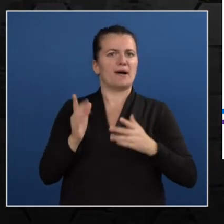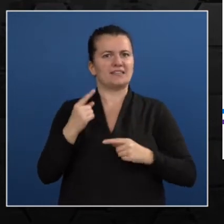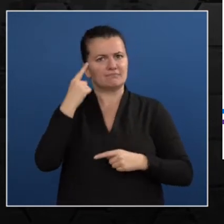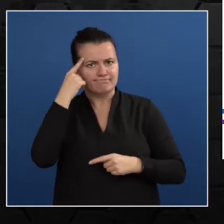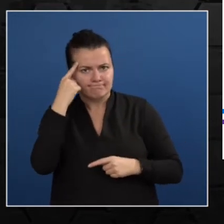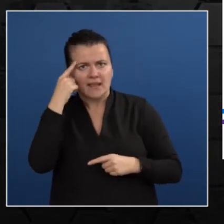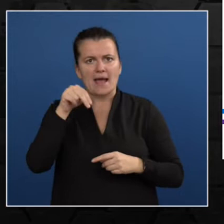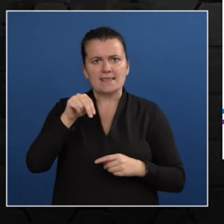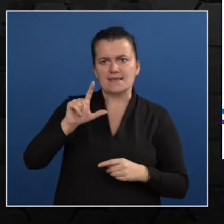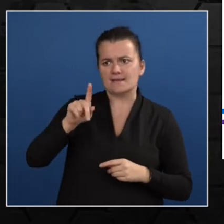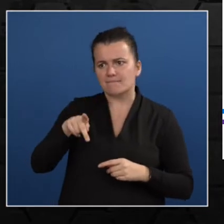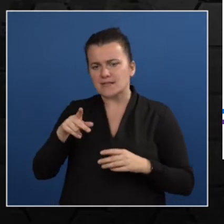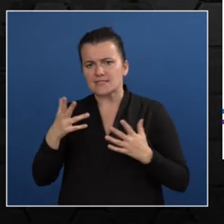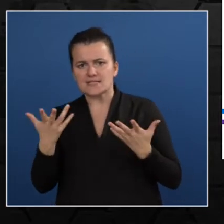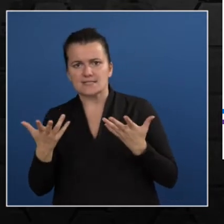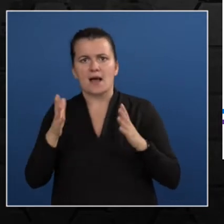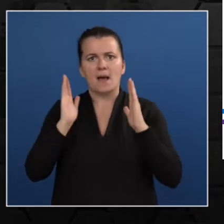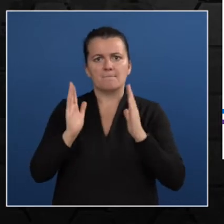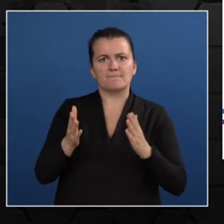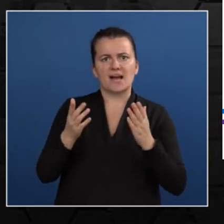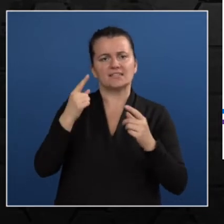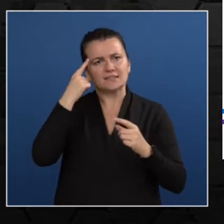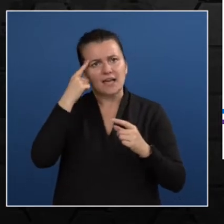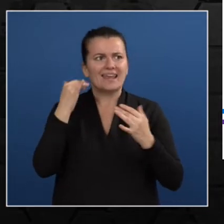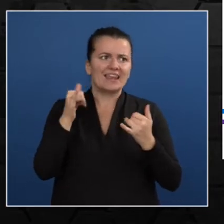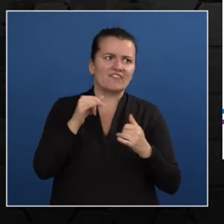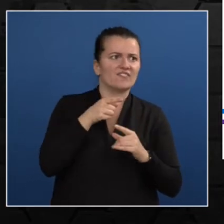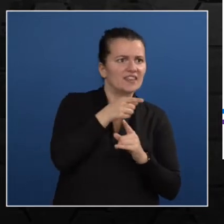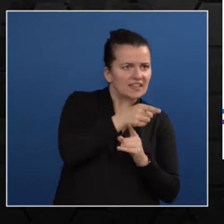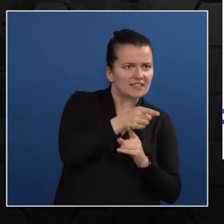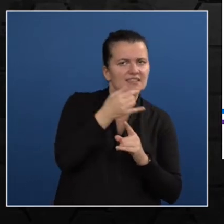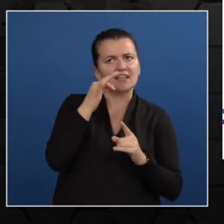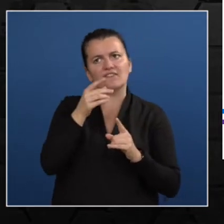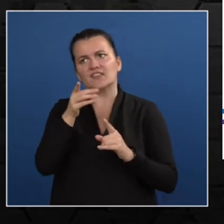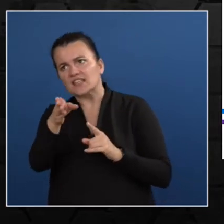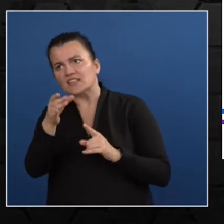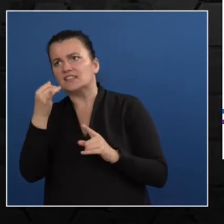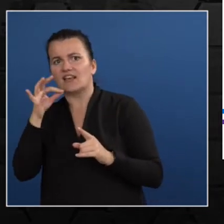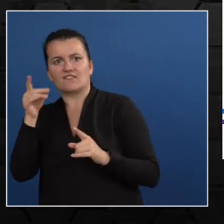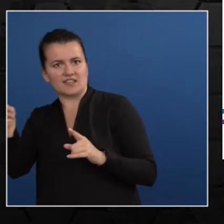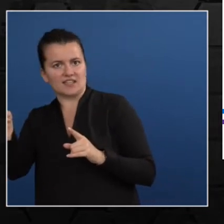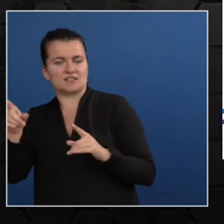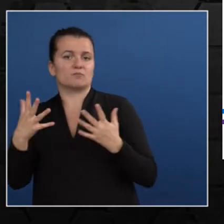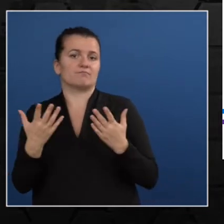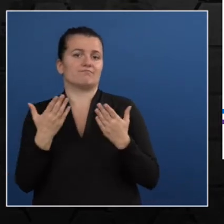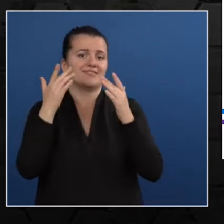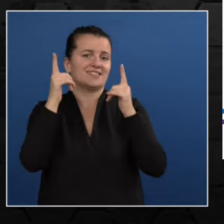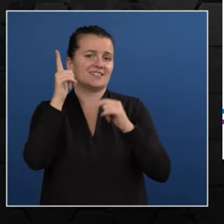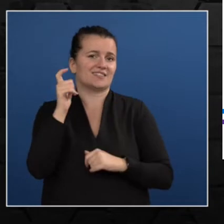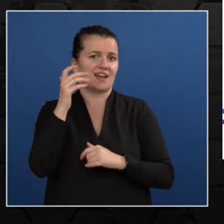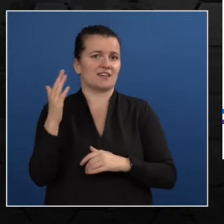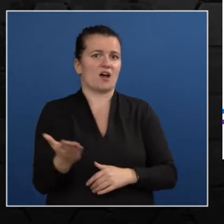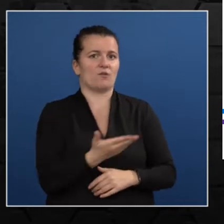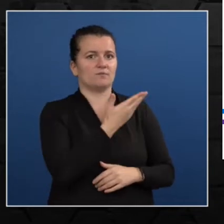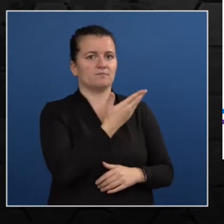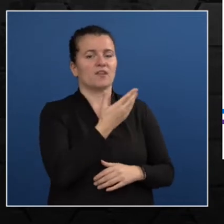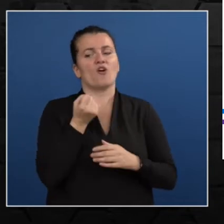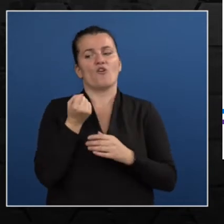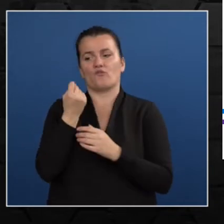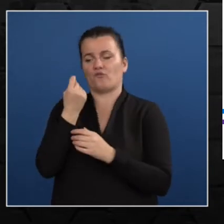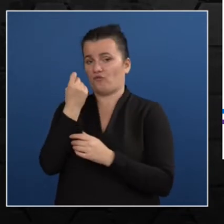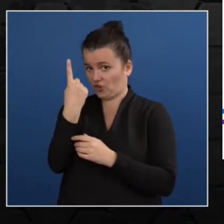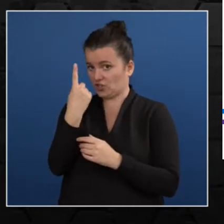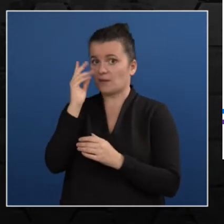like different scenarios. So you start off by data acquisition. You acquire the data, and that can be